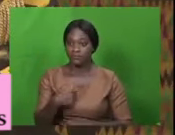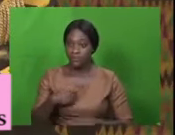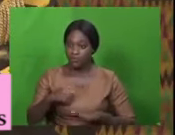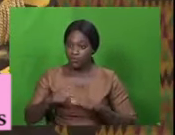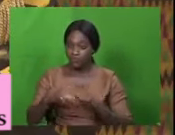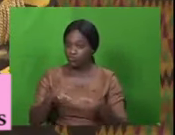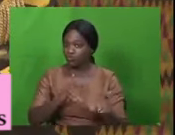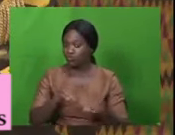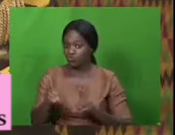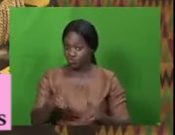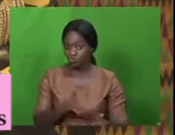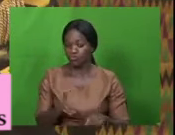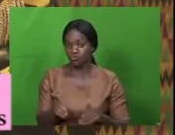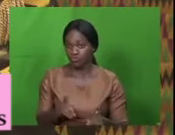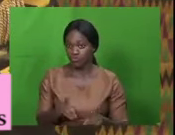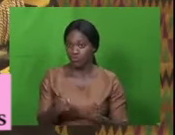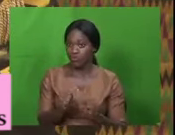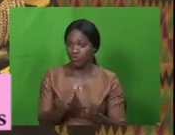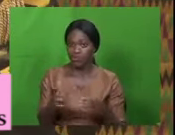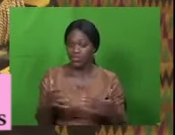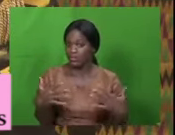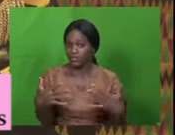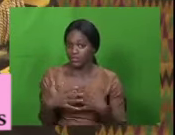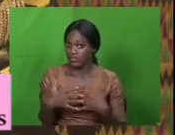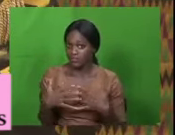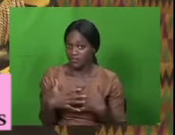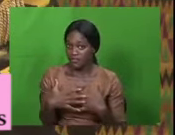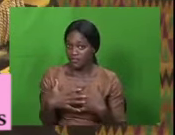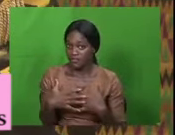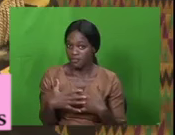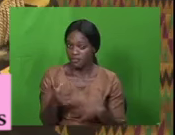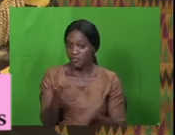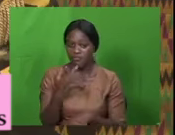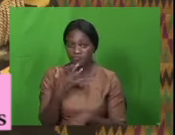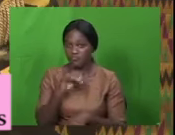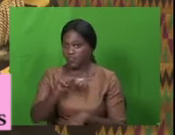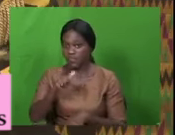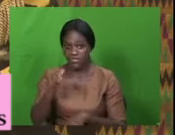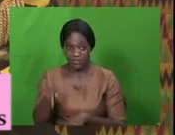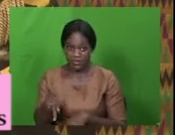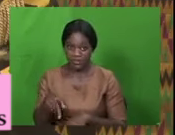so without fear or favor.